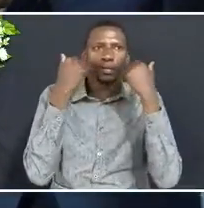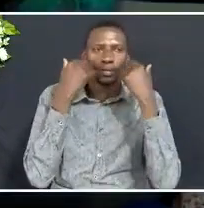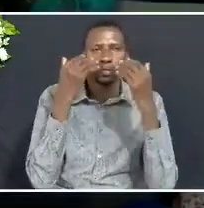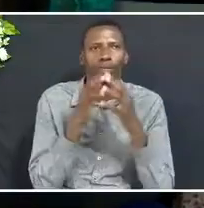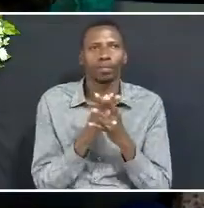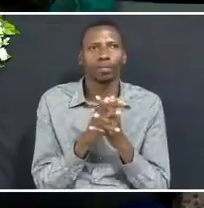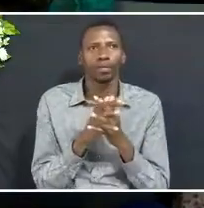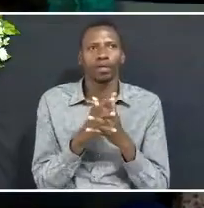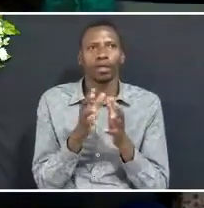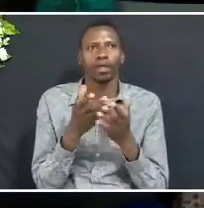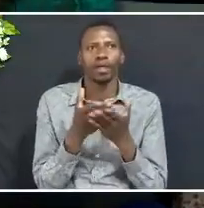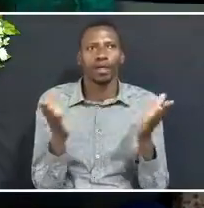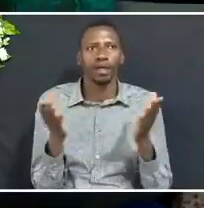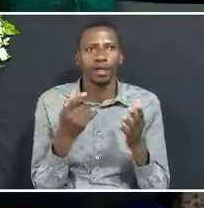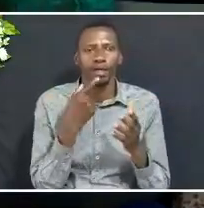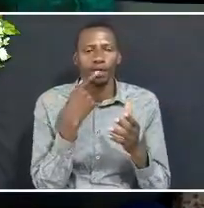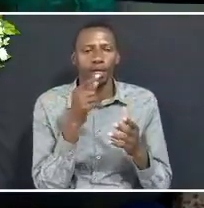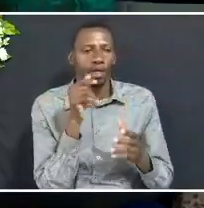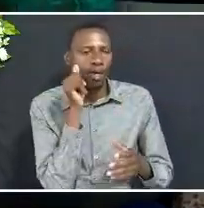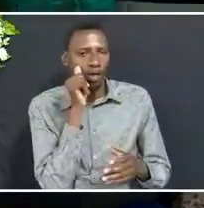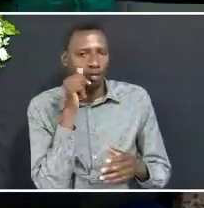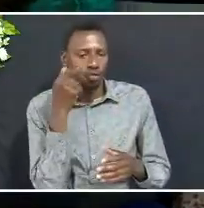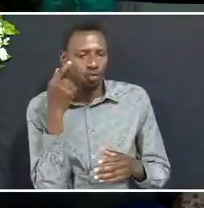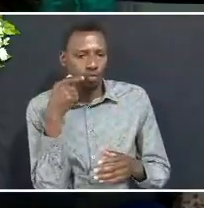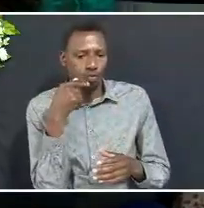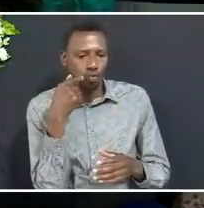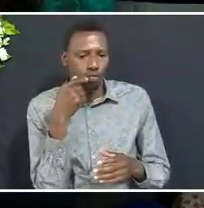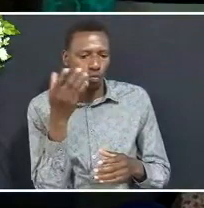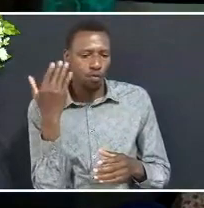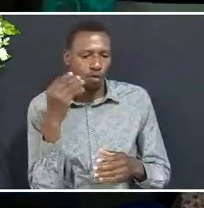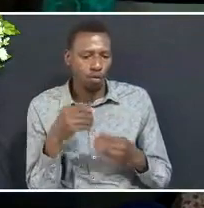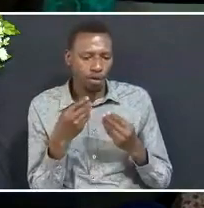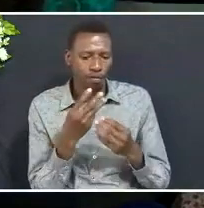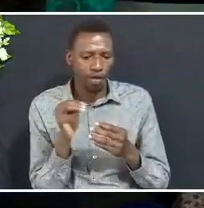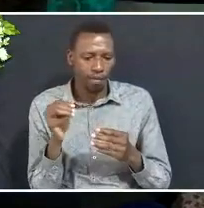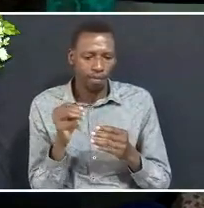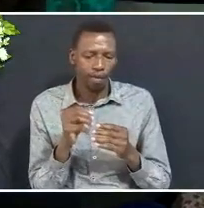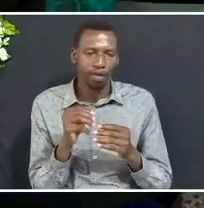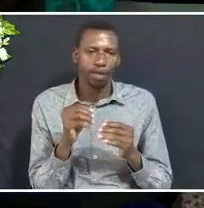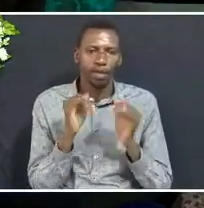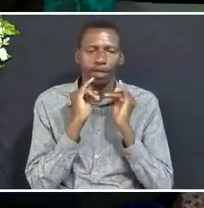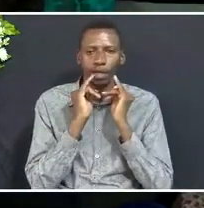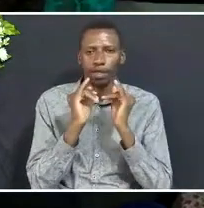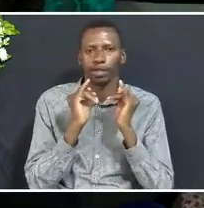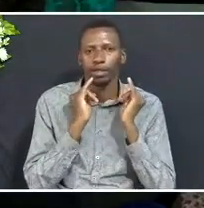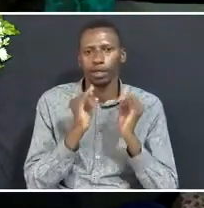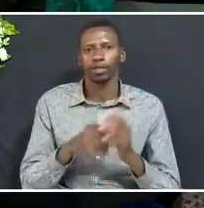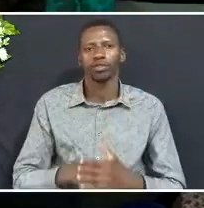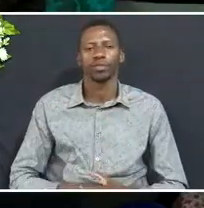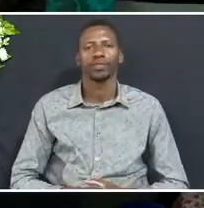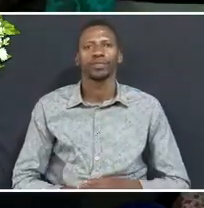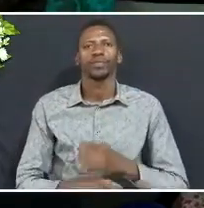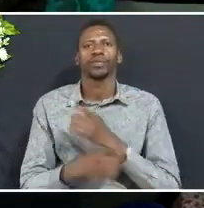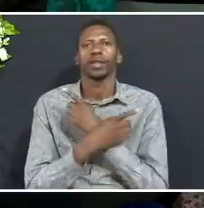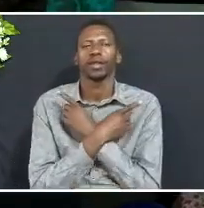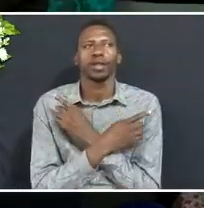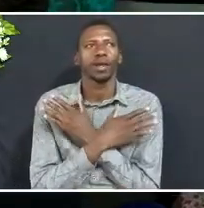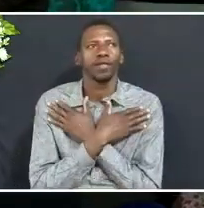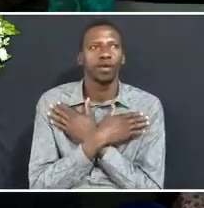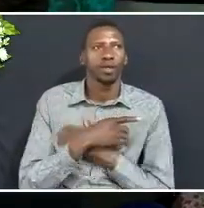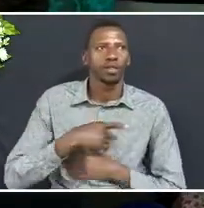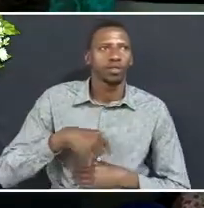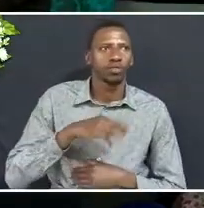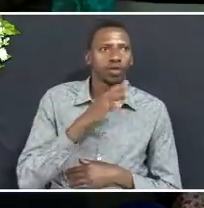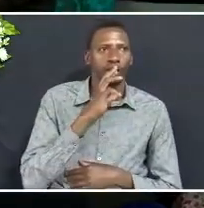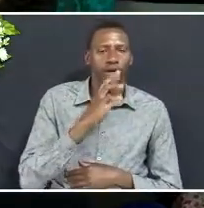could they tell the mother who had given them the instruction? Dear friends, we have